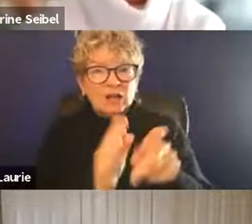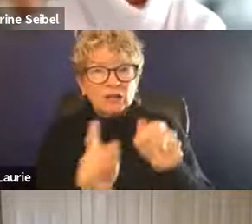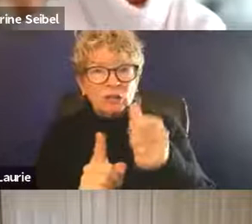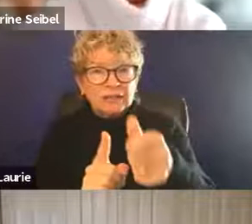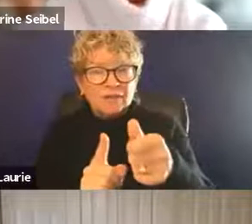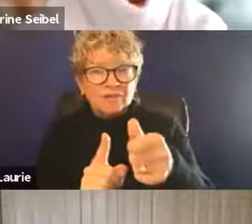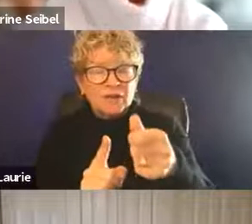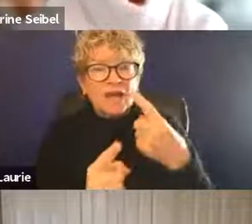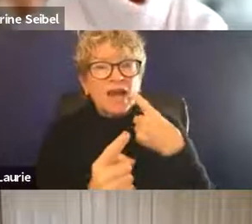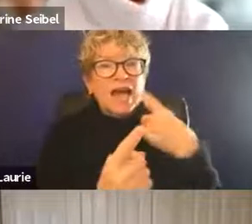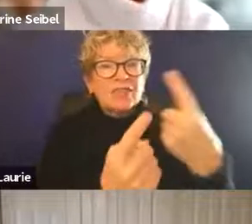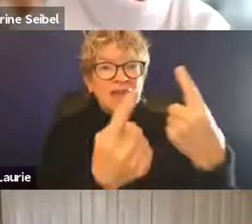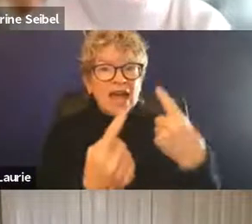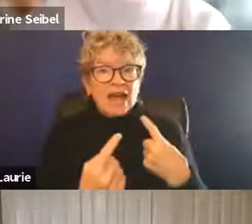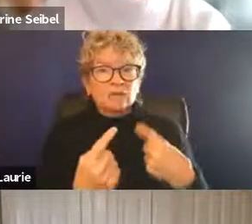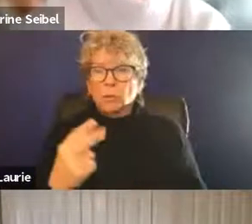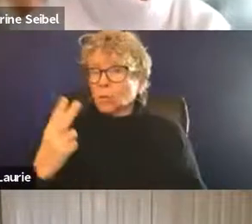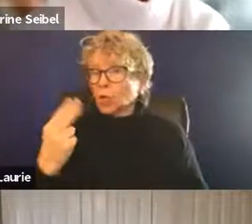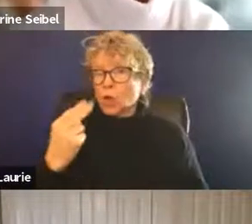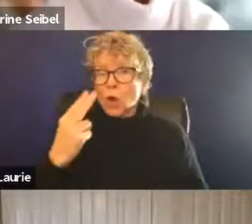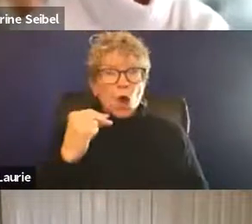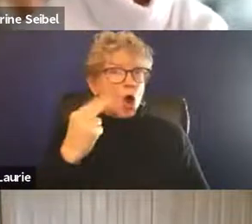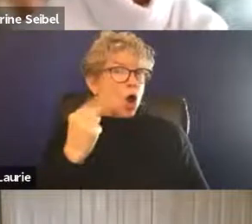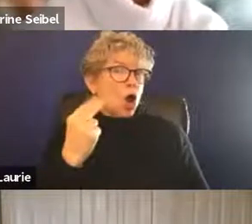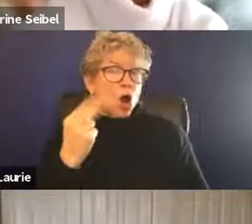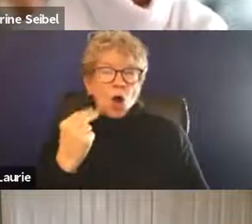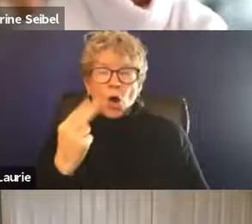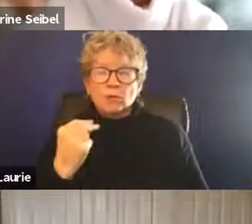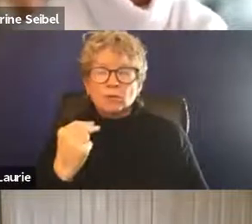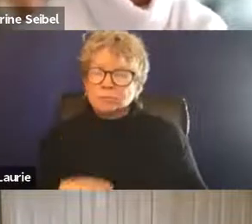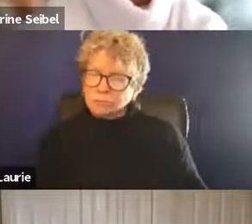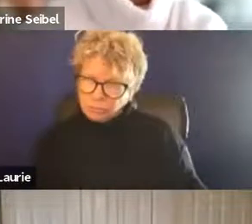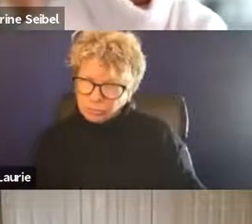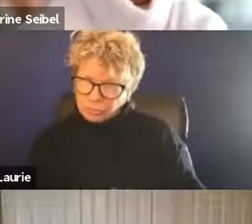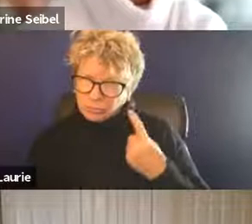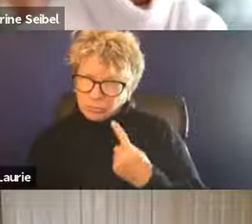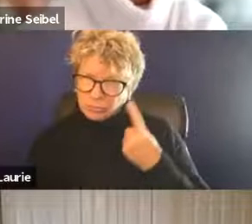And she said, no. Wonder why.